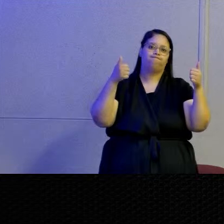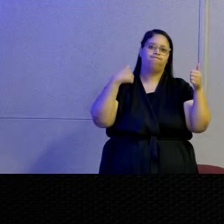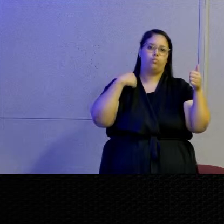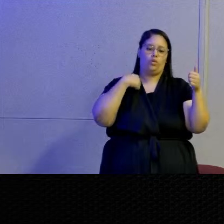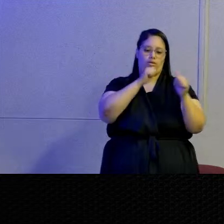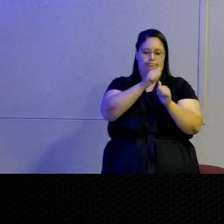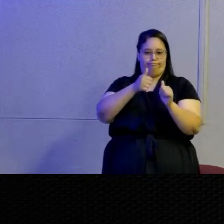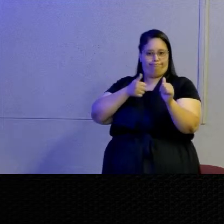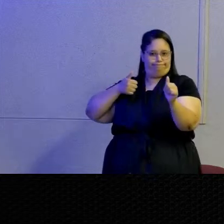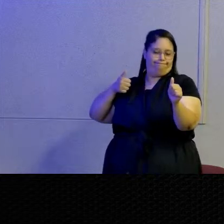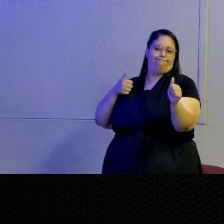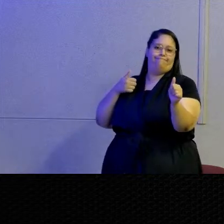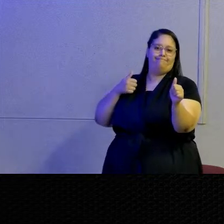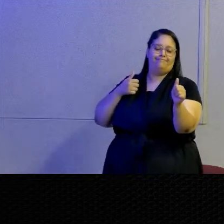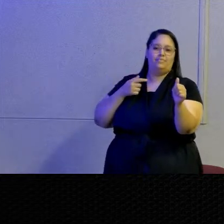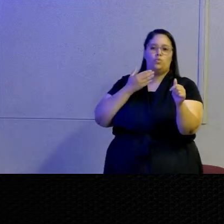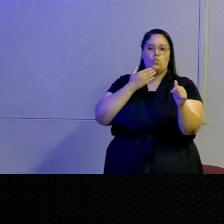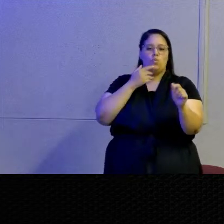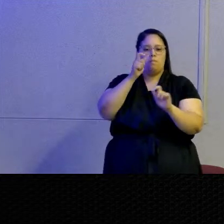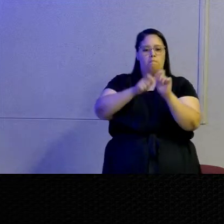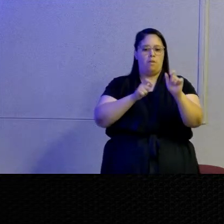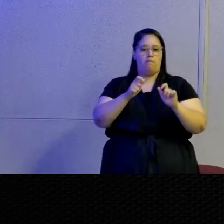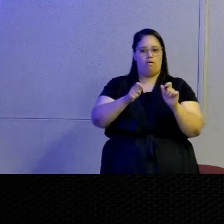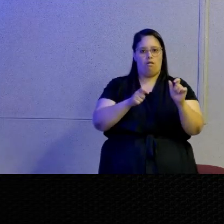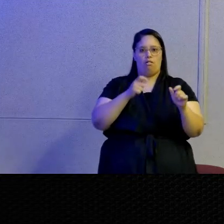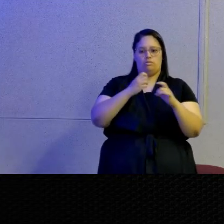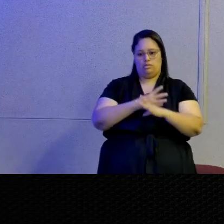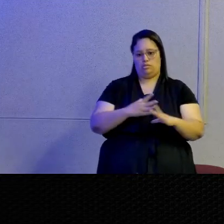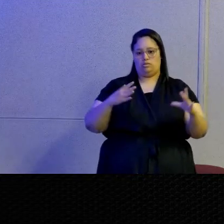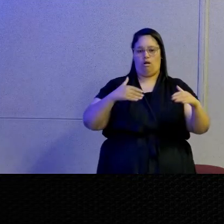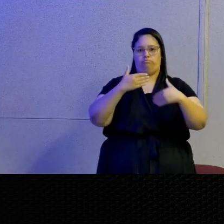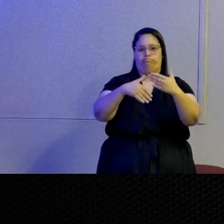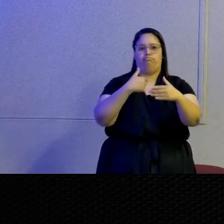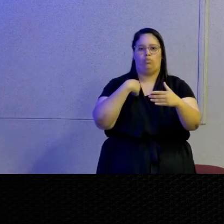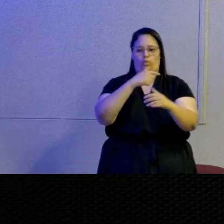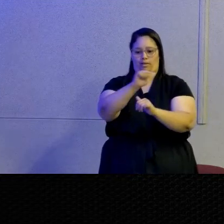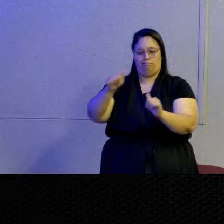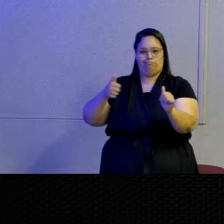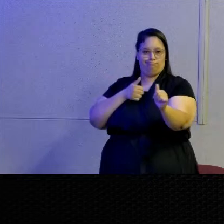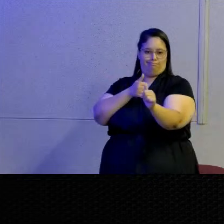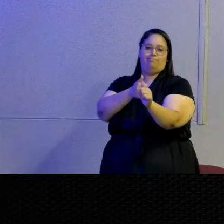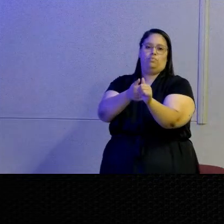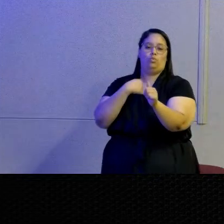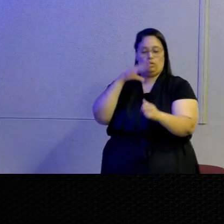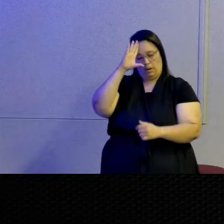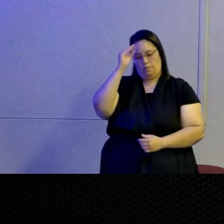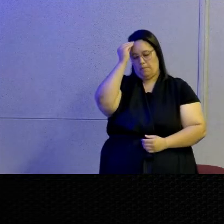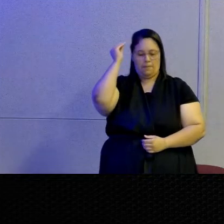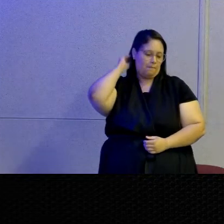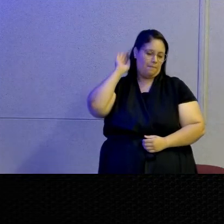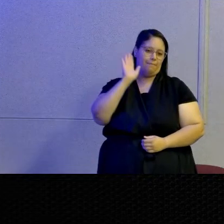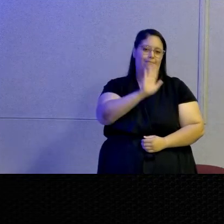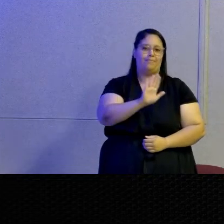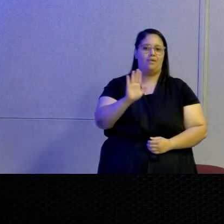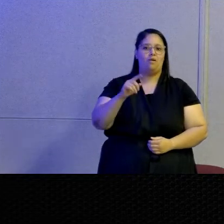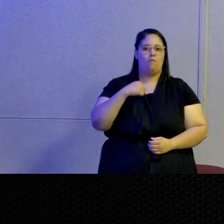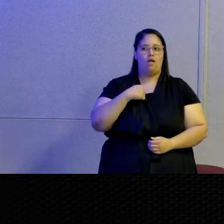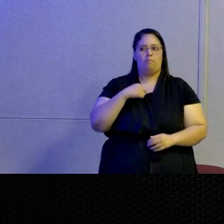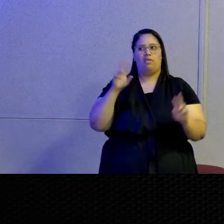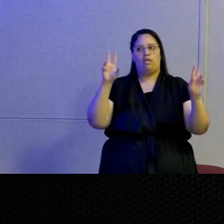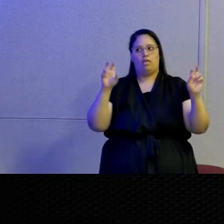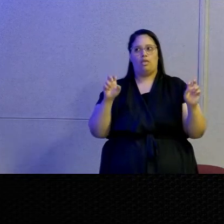on the shoulders of those who came before us. And we remember them because they are what I call